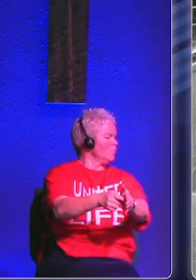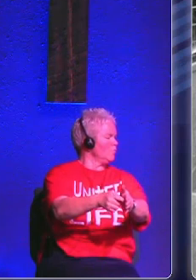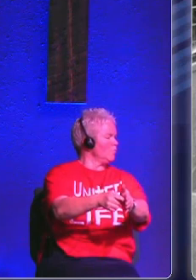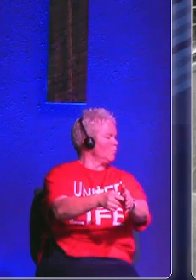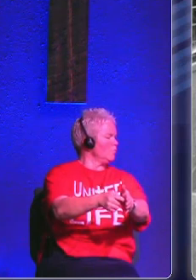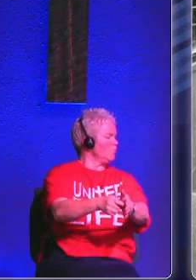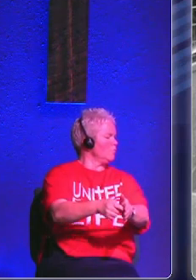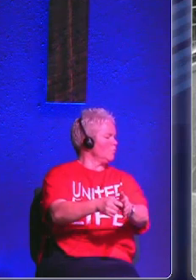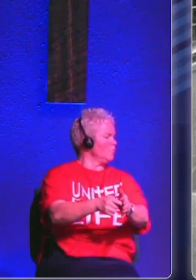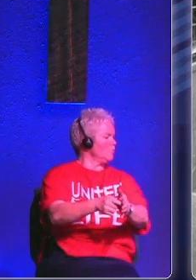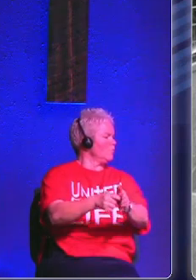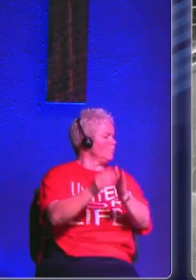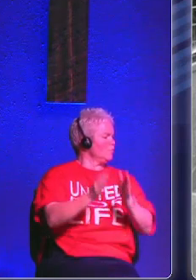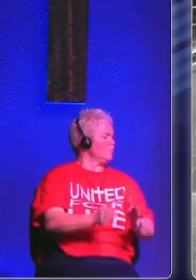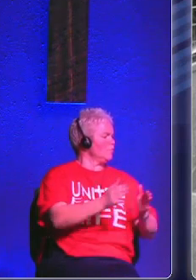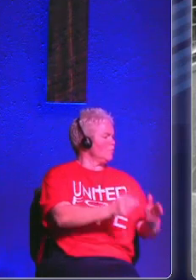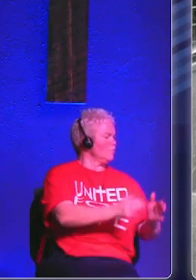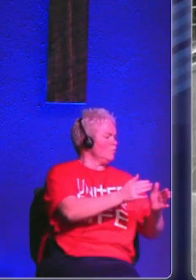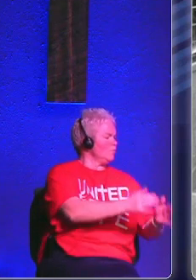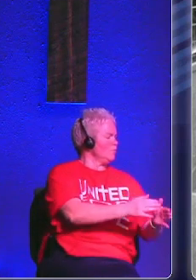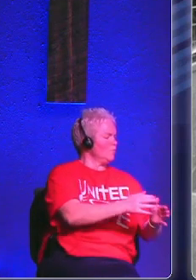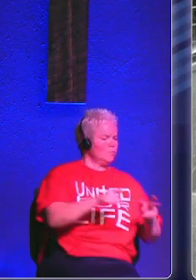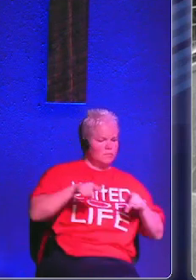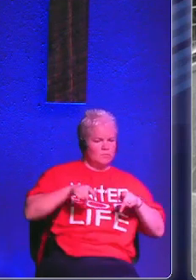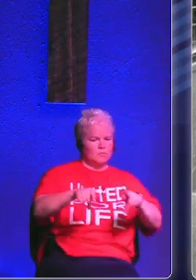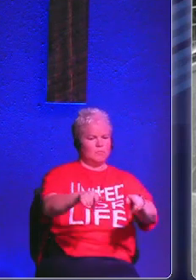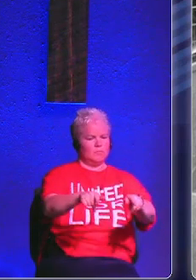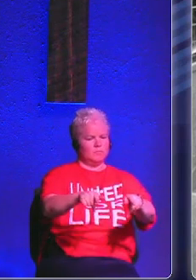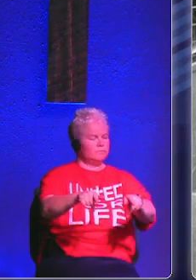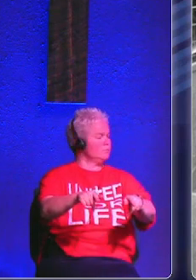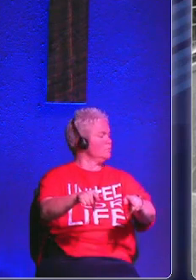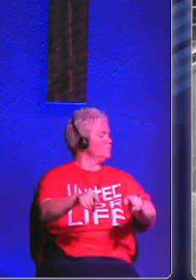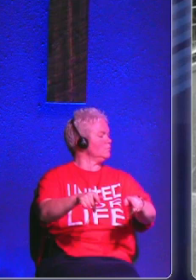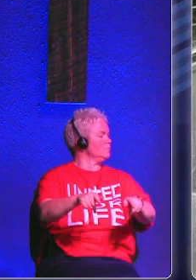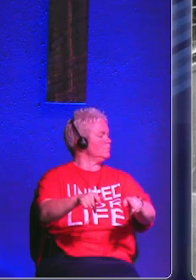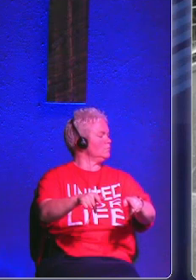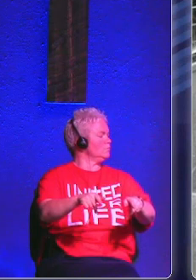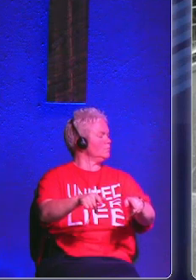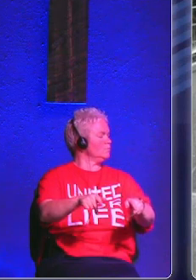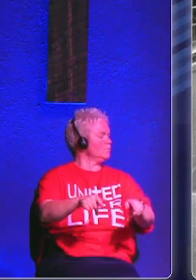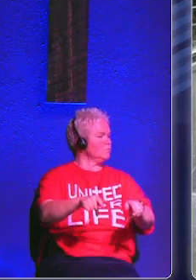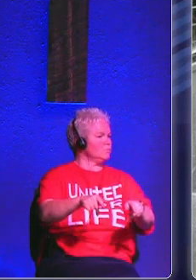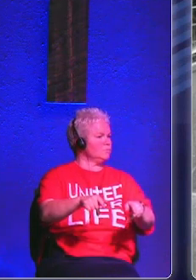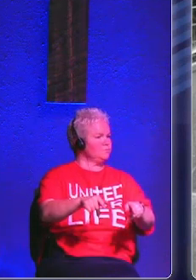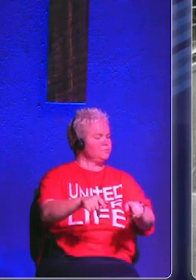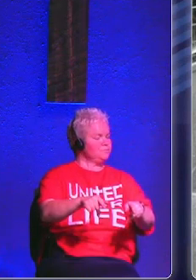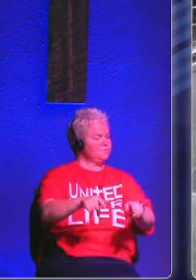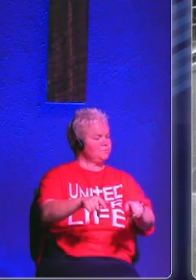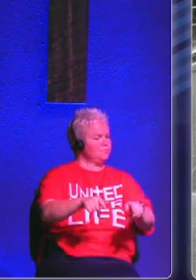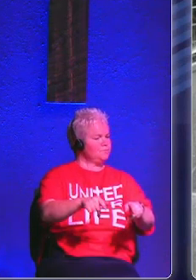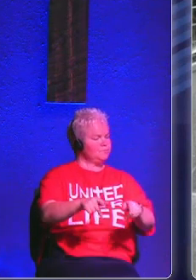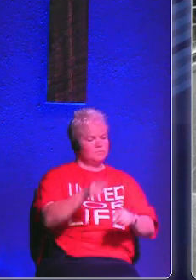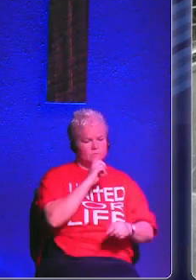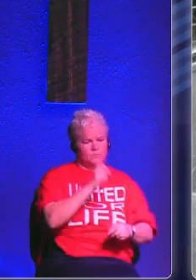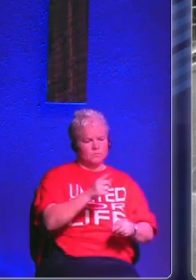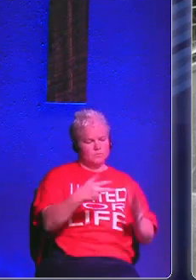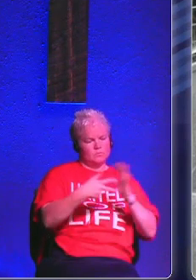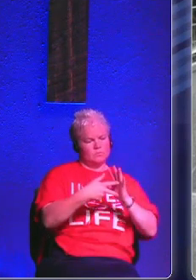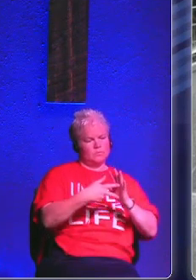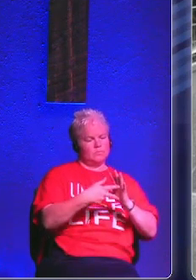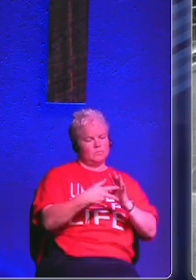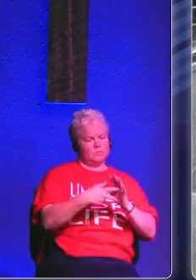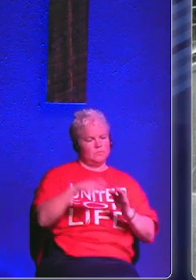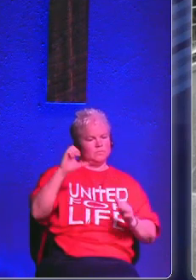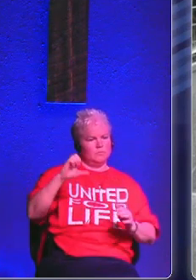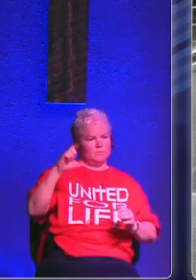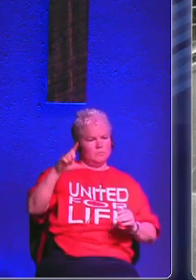or entity among a set of alternative paths. That's the official definition. Really, what it means